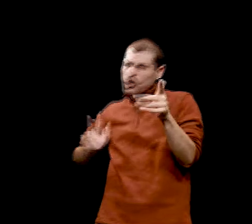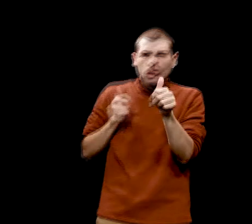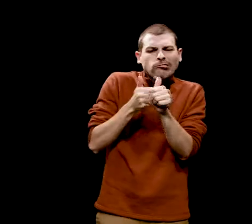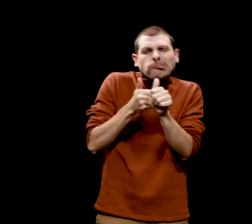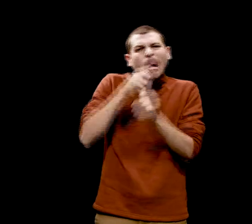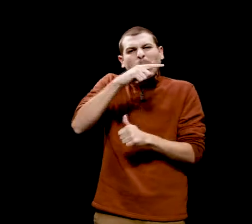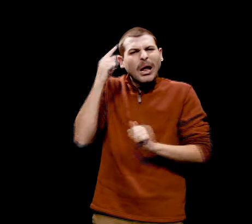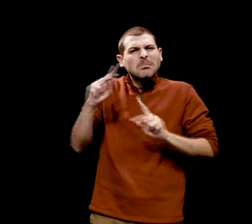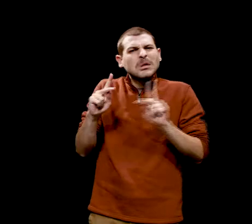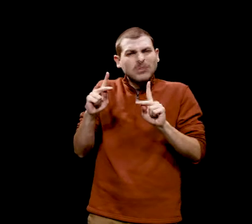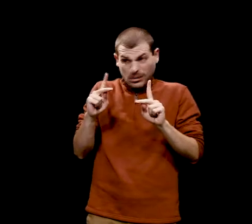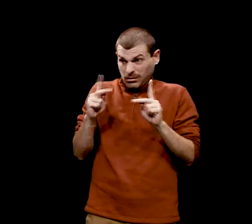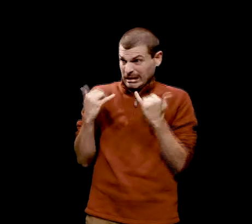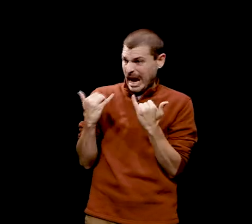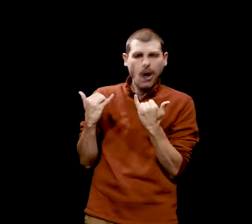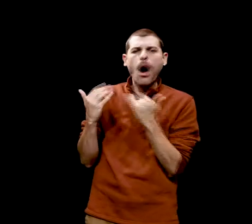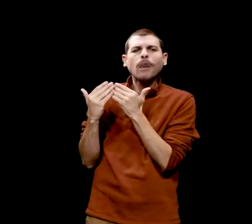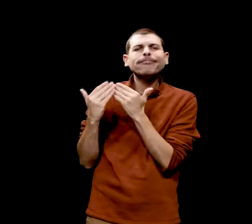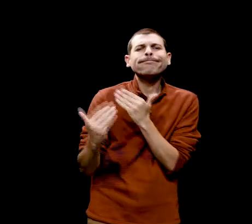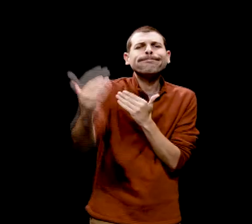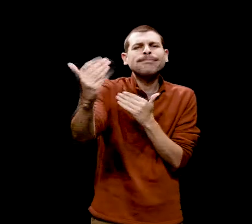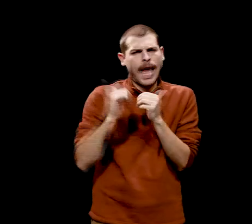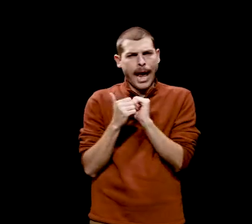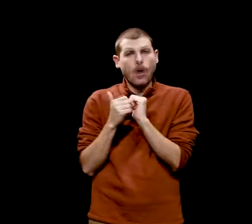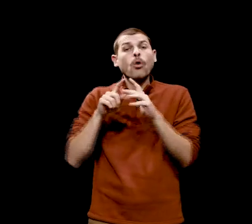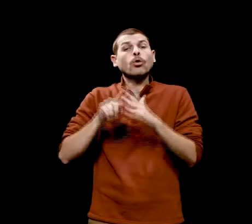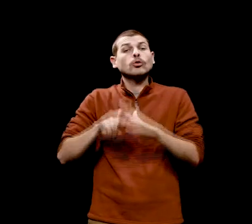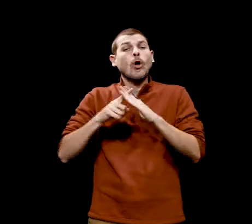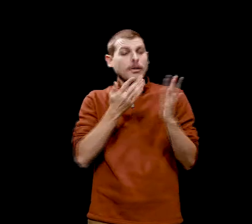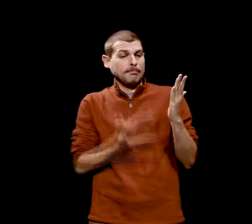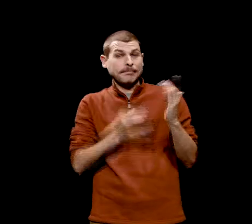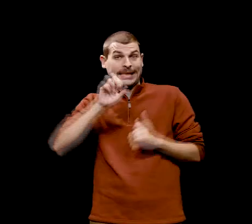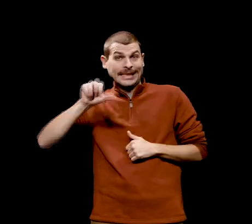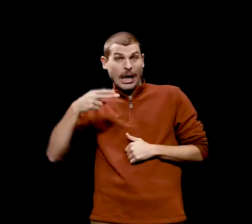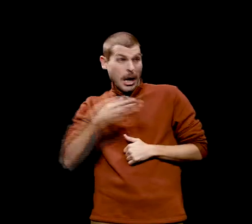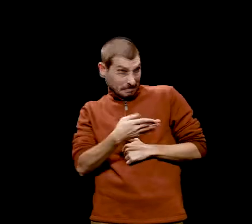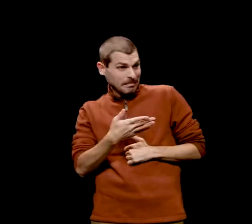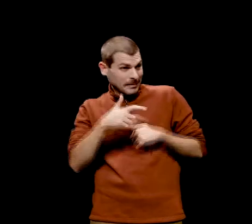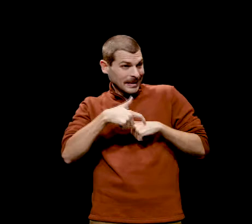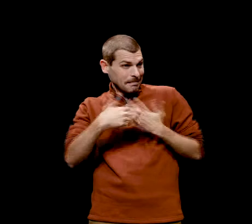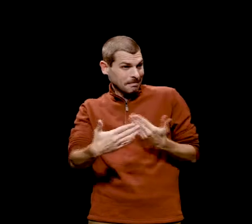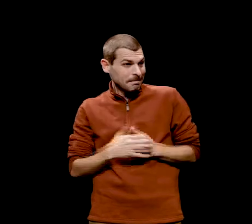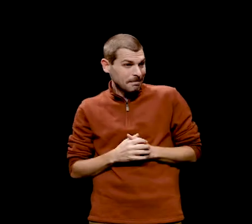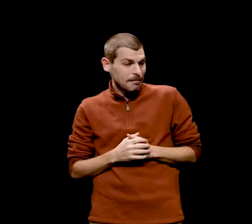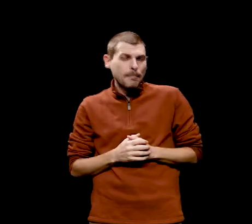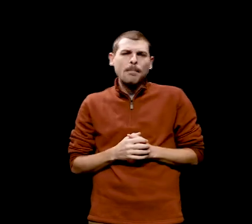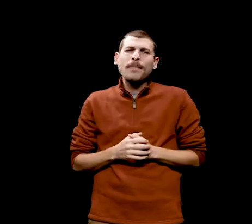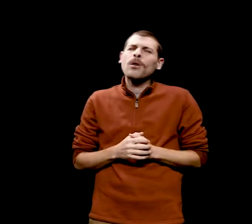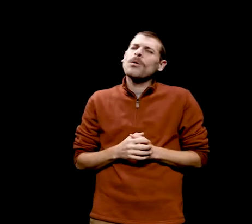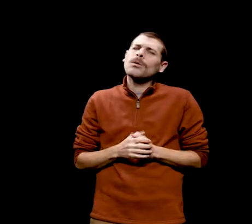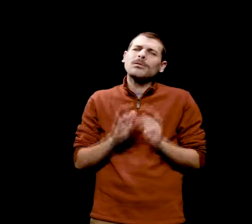will begin with Sarah Iannarone. Your time begins now. This is so critical because we know that the